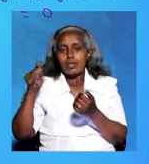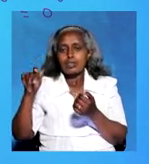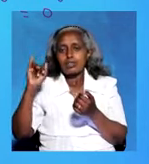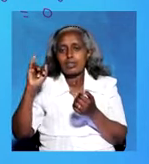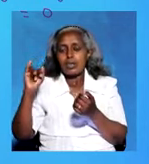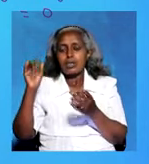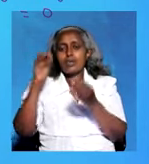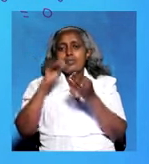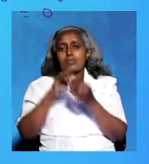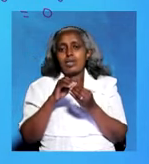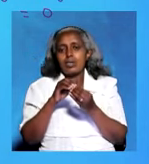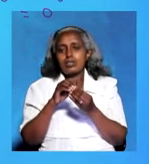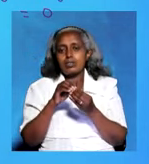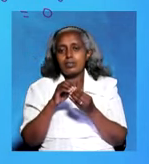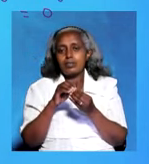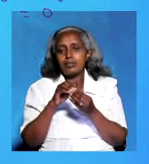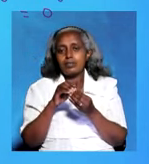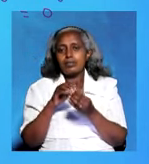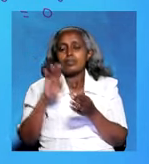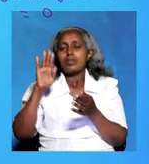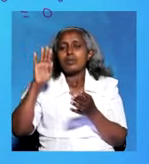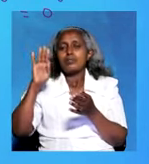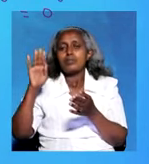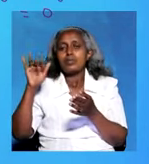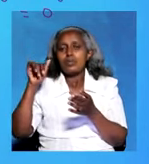BXI plus